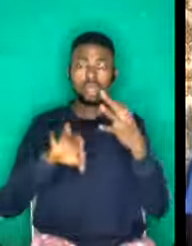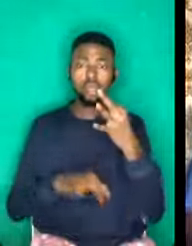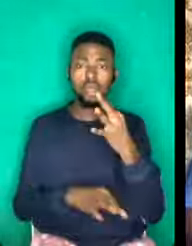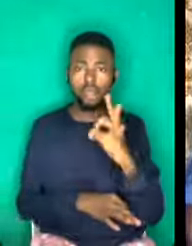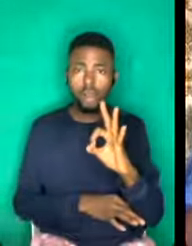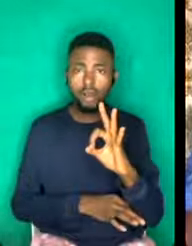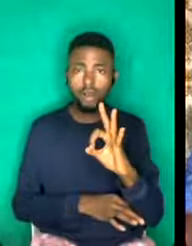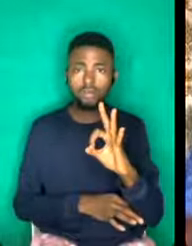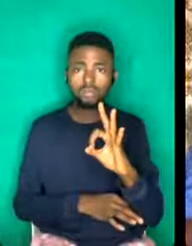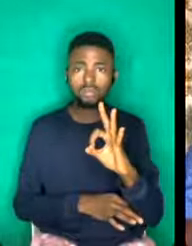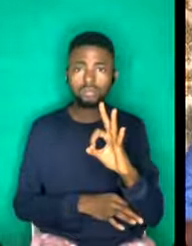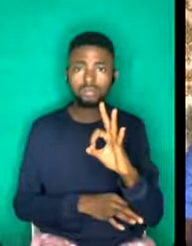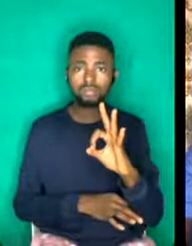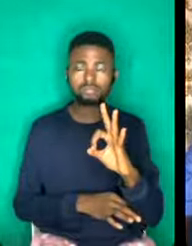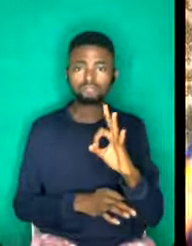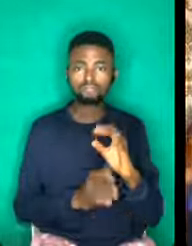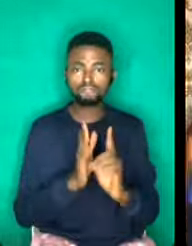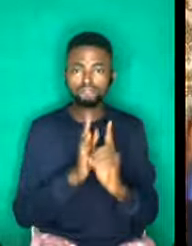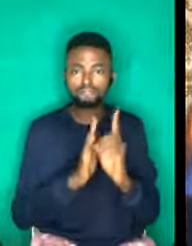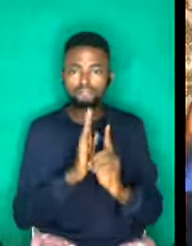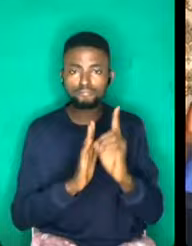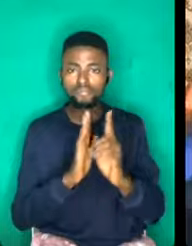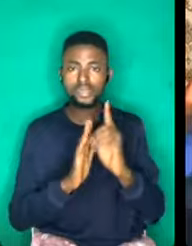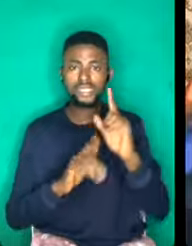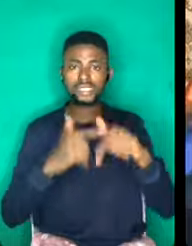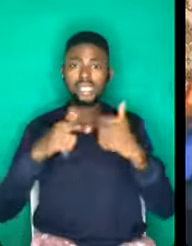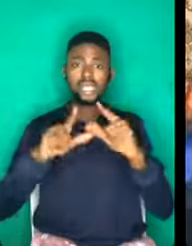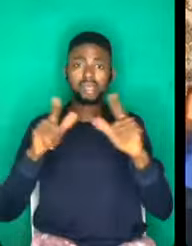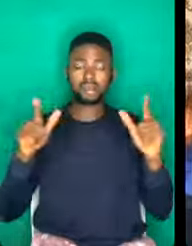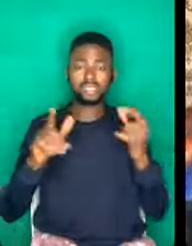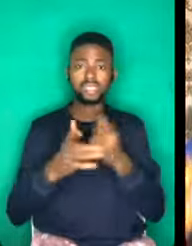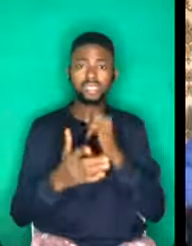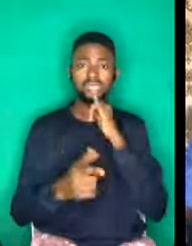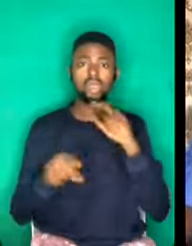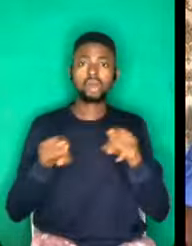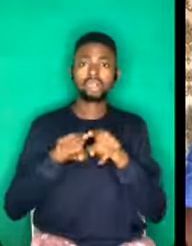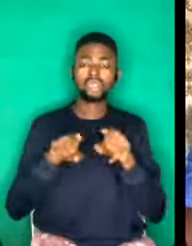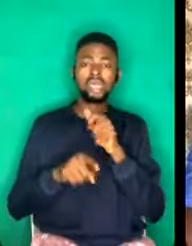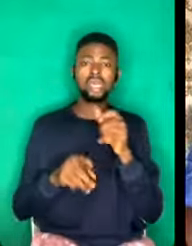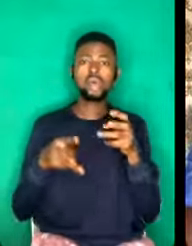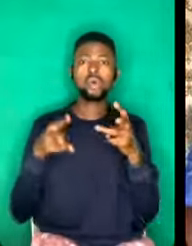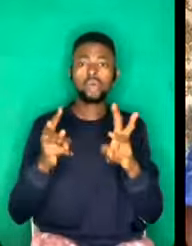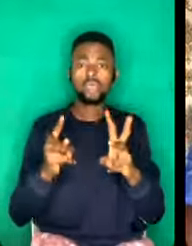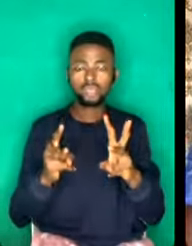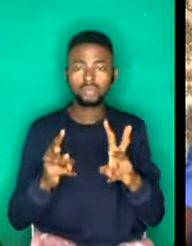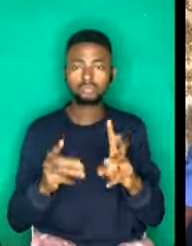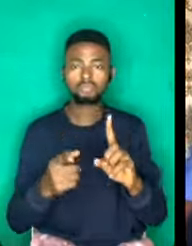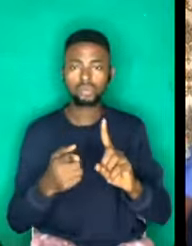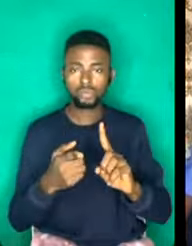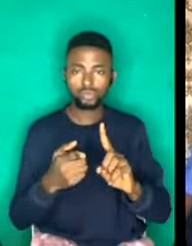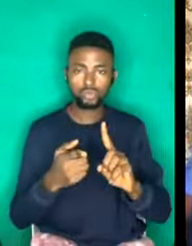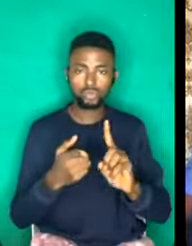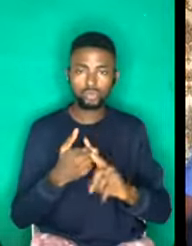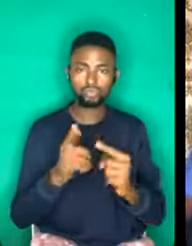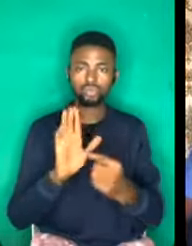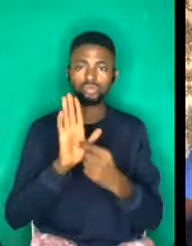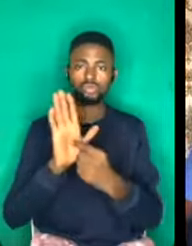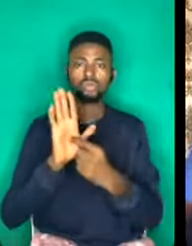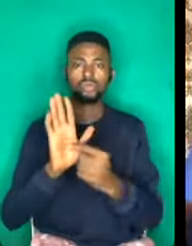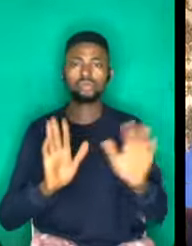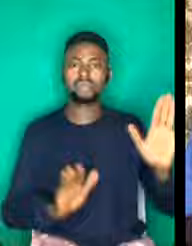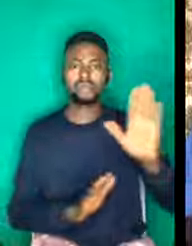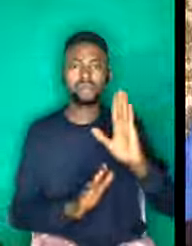the sign language. It is also a means of a cultural heritage. Or are